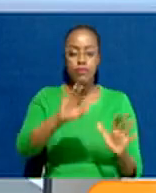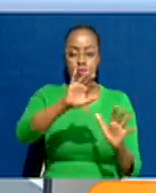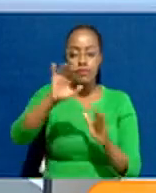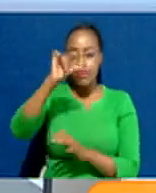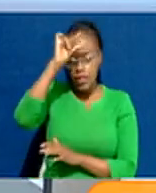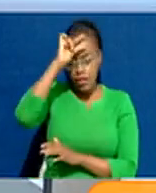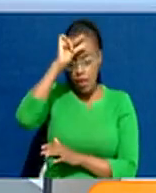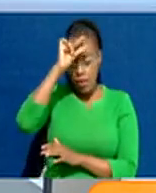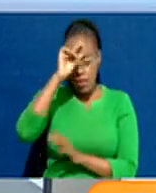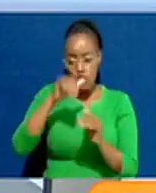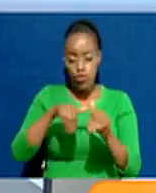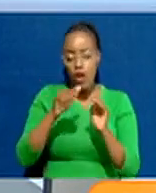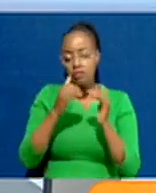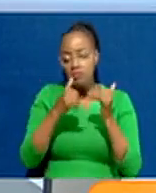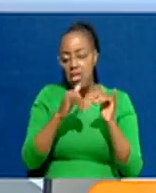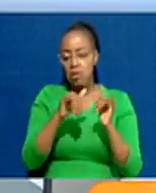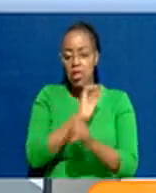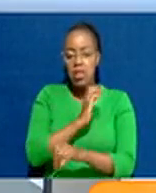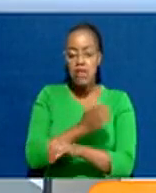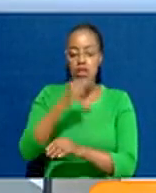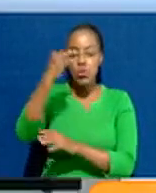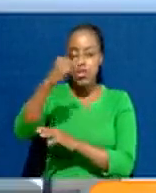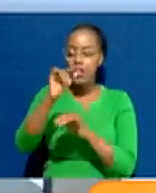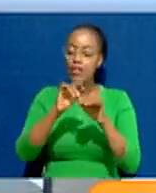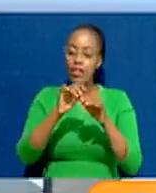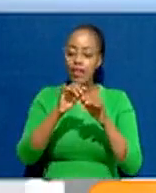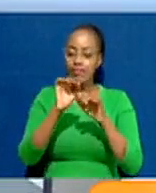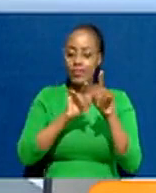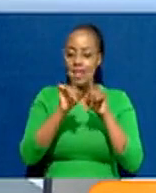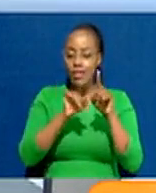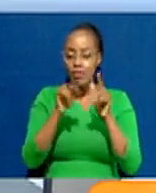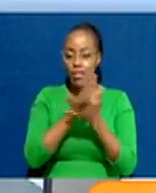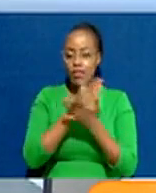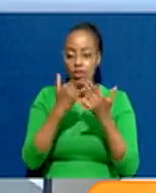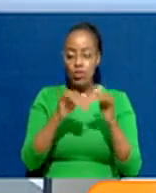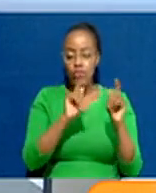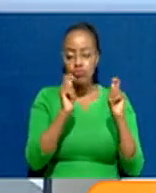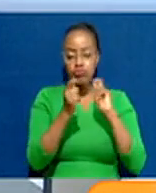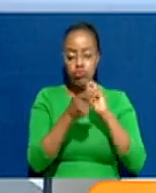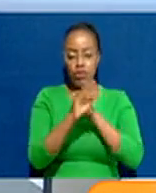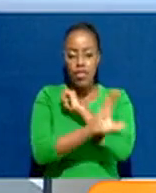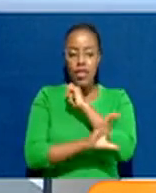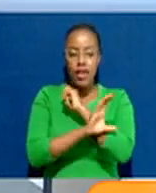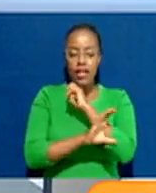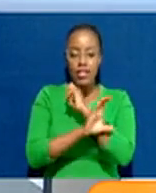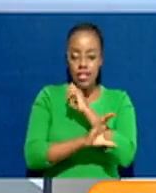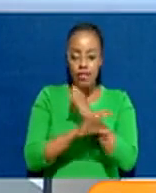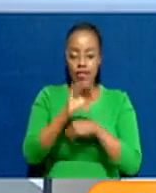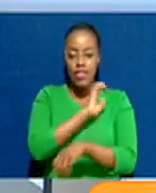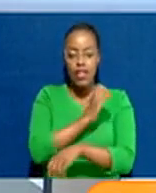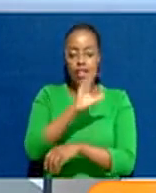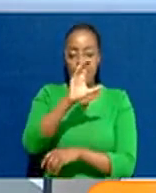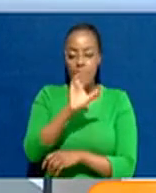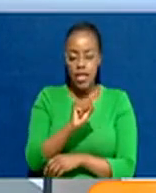Now, the government is fast-tracking efforts to green the transport sector in efforts to transition the country to clean energy. Energy